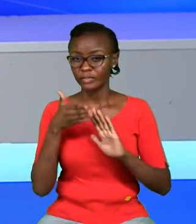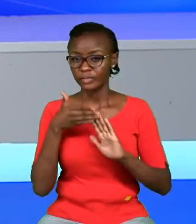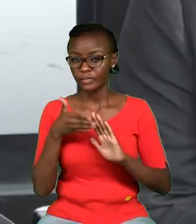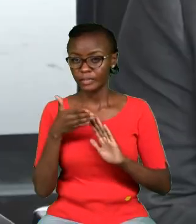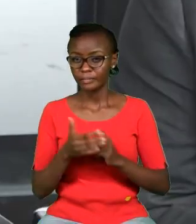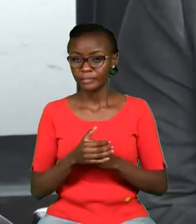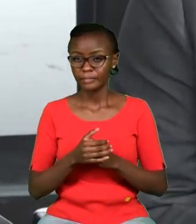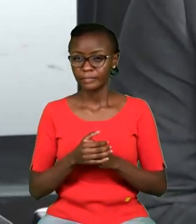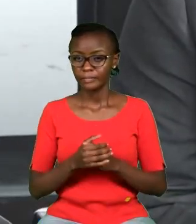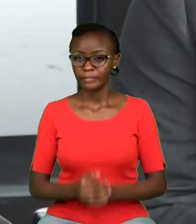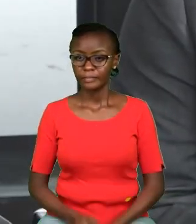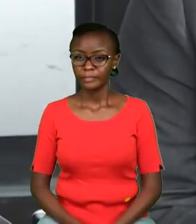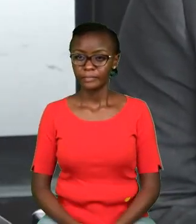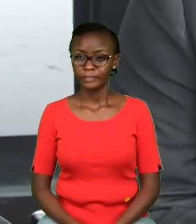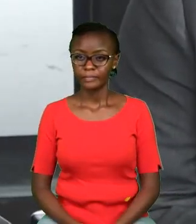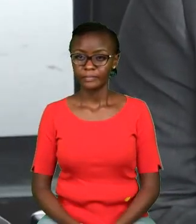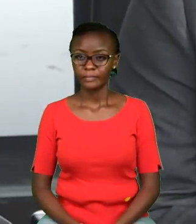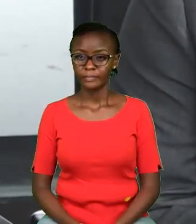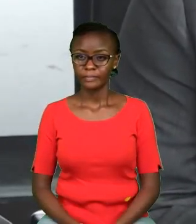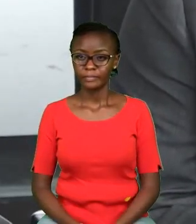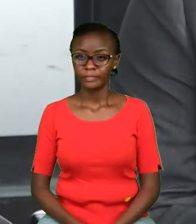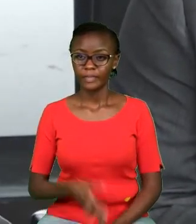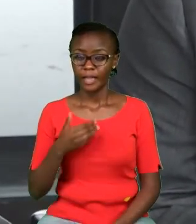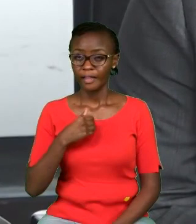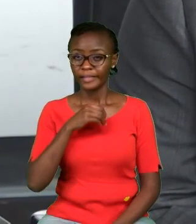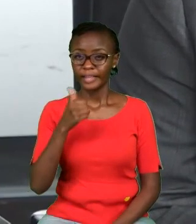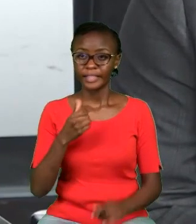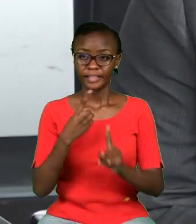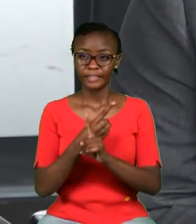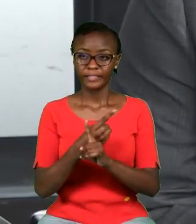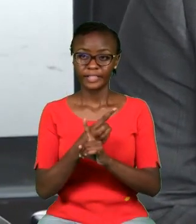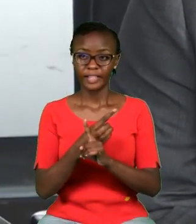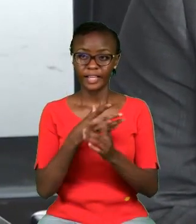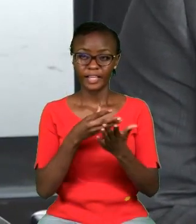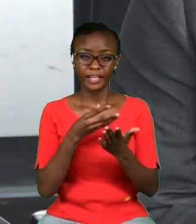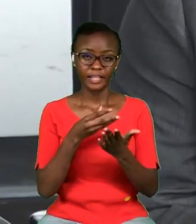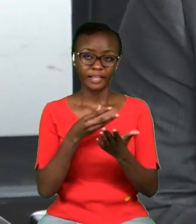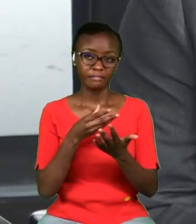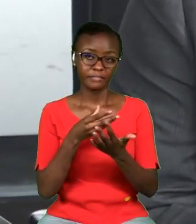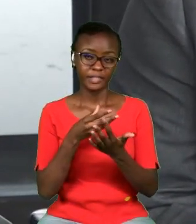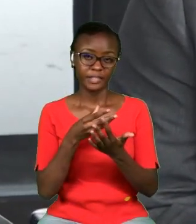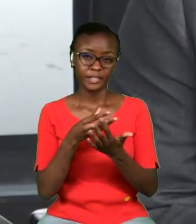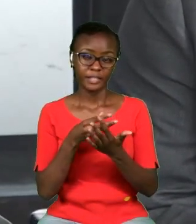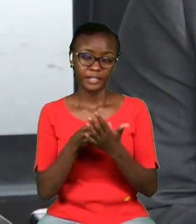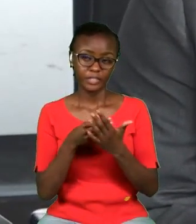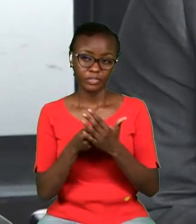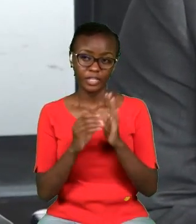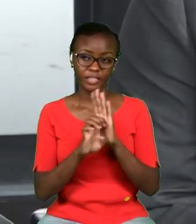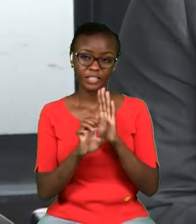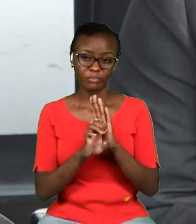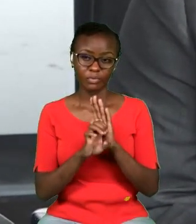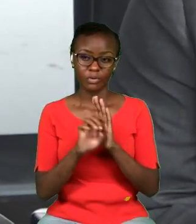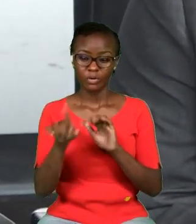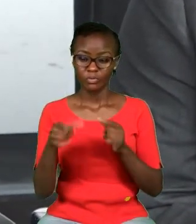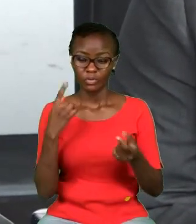Get our products together. We have also other resources that are similar, coffee and tea and others, you know, plus